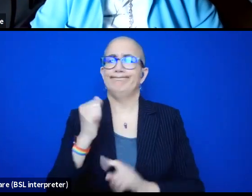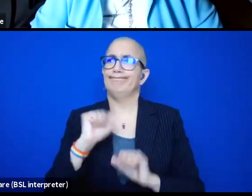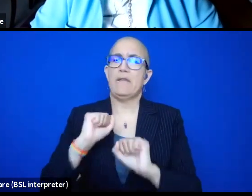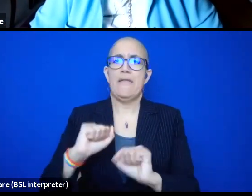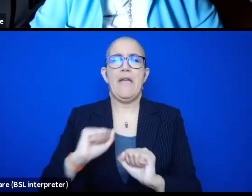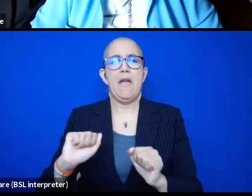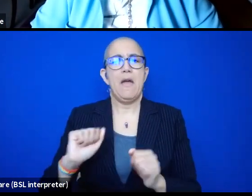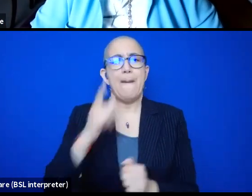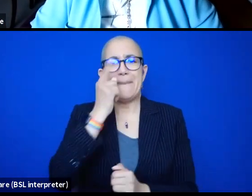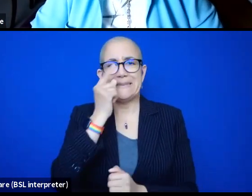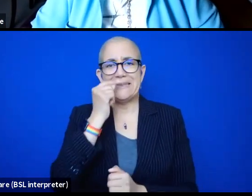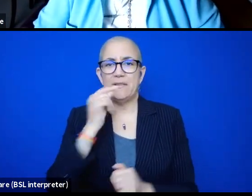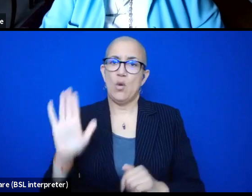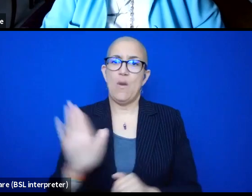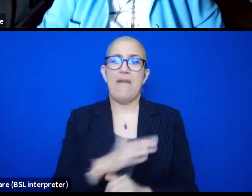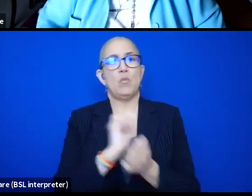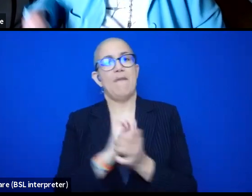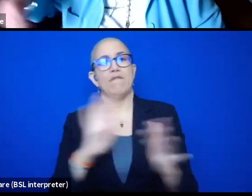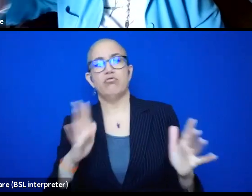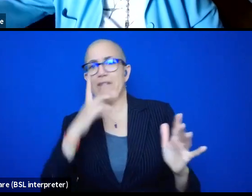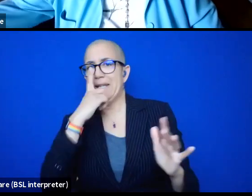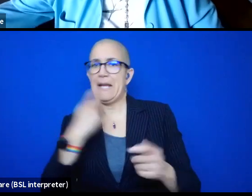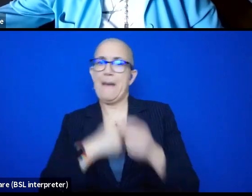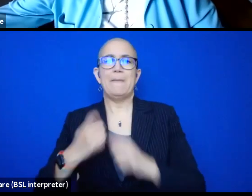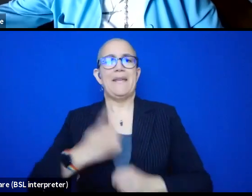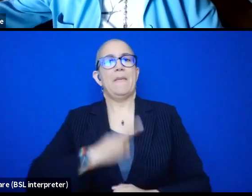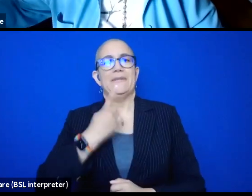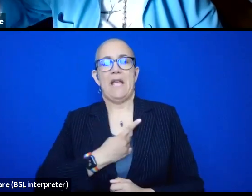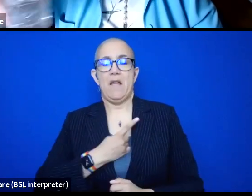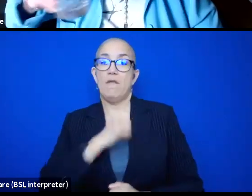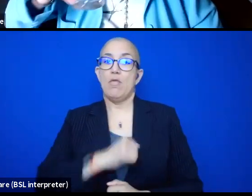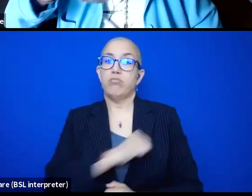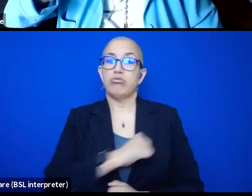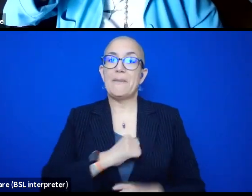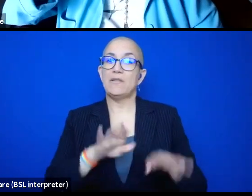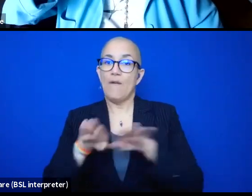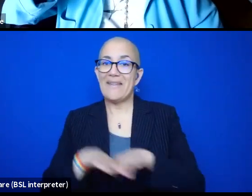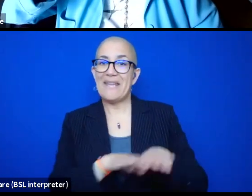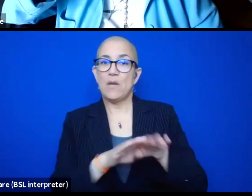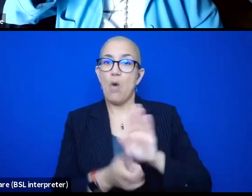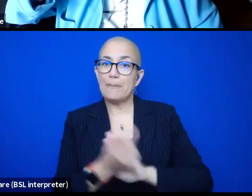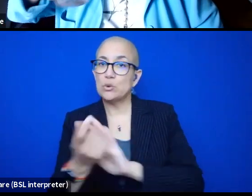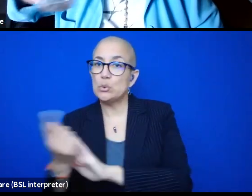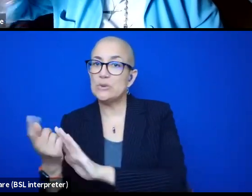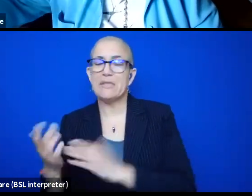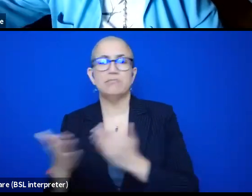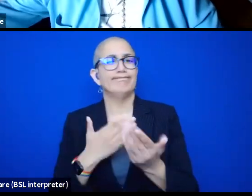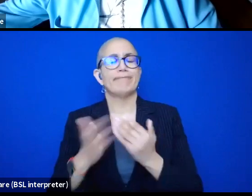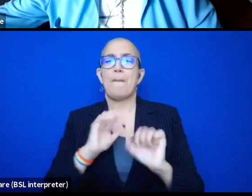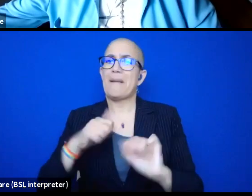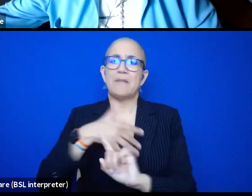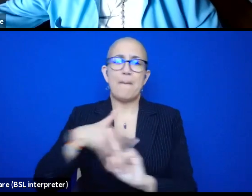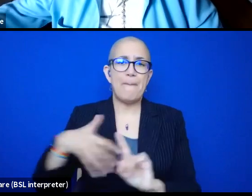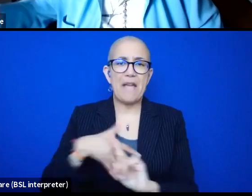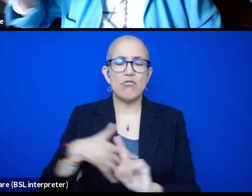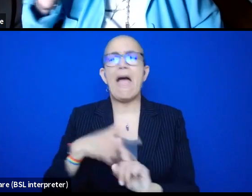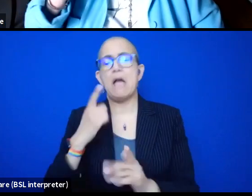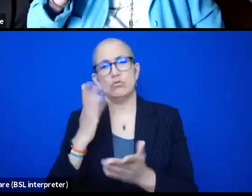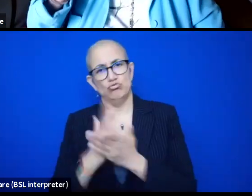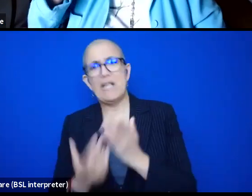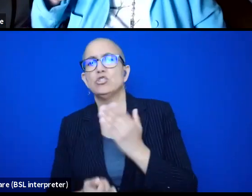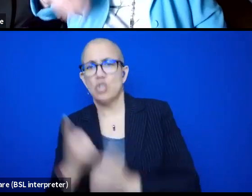can be free to be themselves. The promise of equal opportunity. So no matter your background, you get a real chance